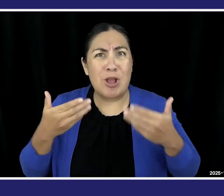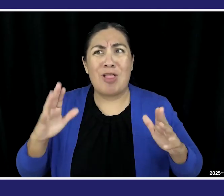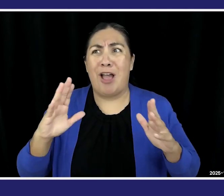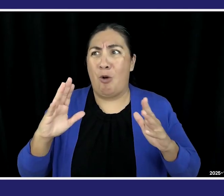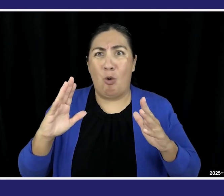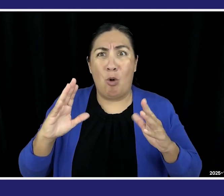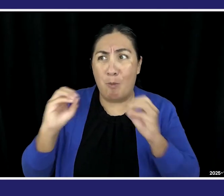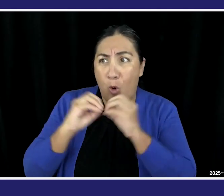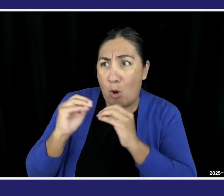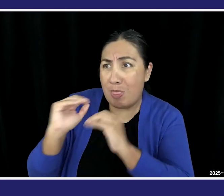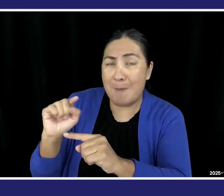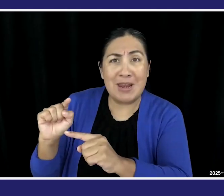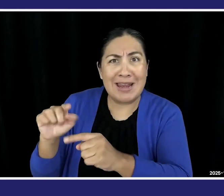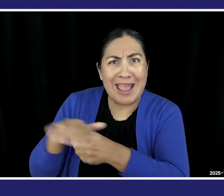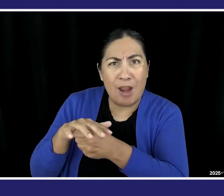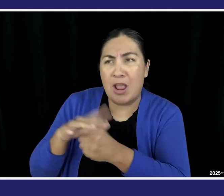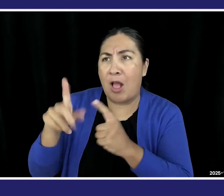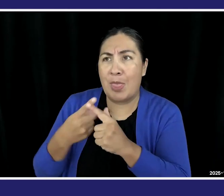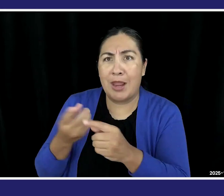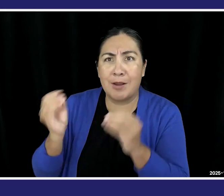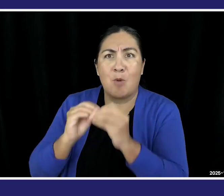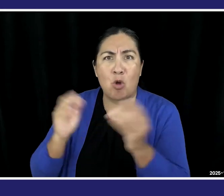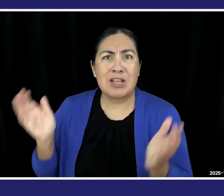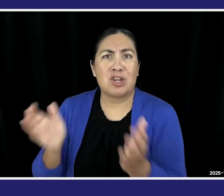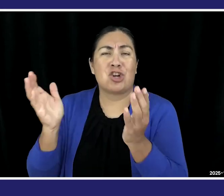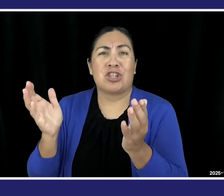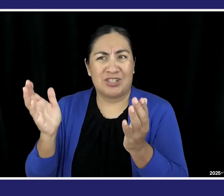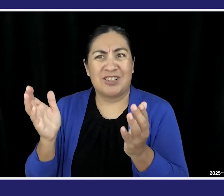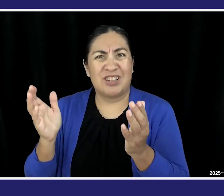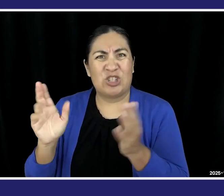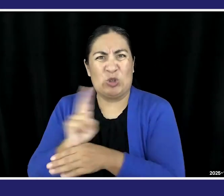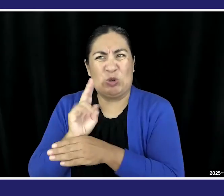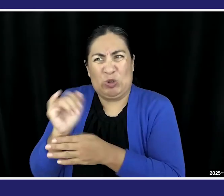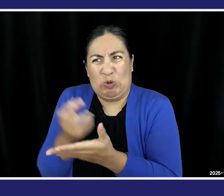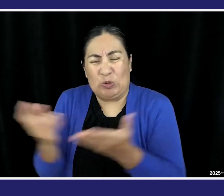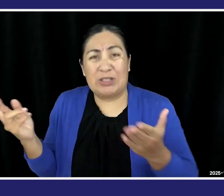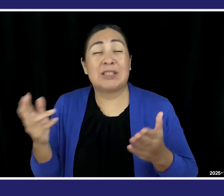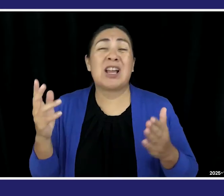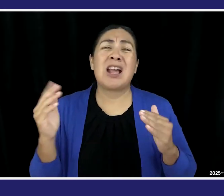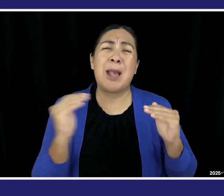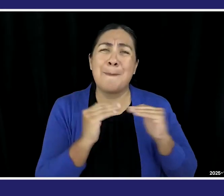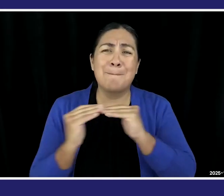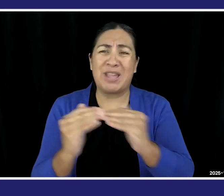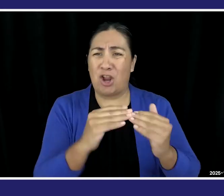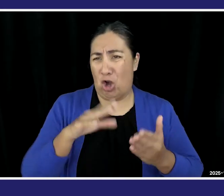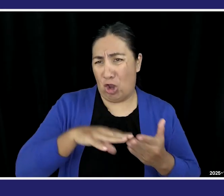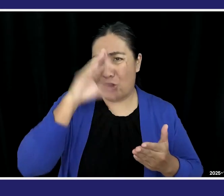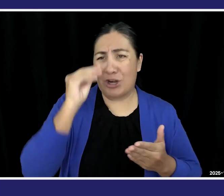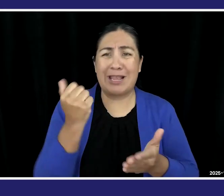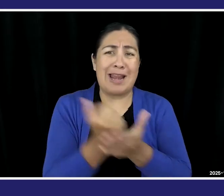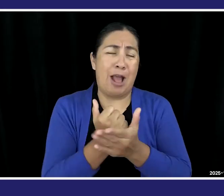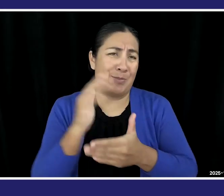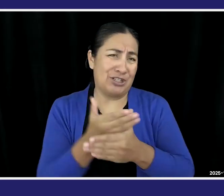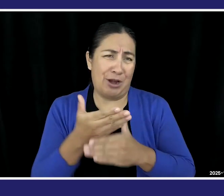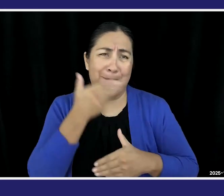are out there, and also essentially encourage peer learning in these regions and help share best practices among the